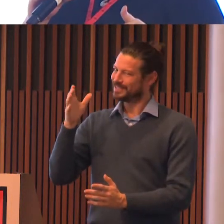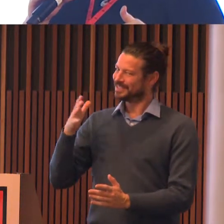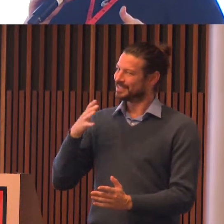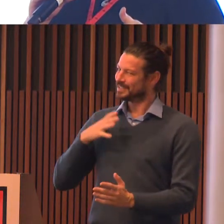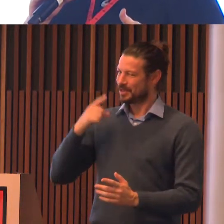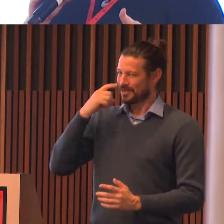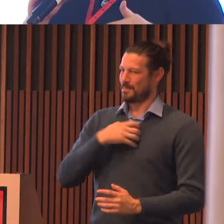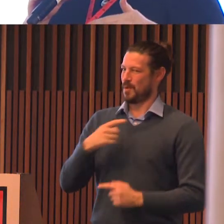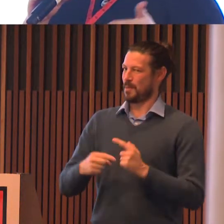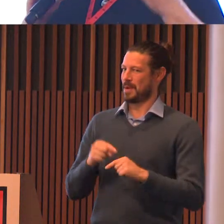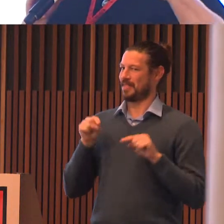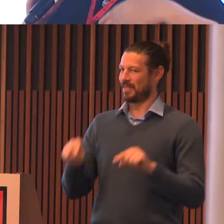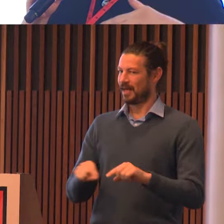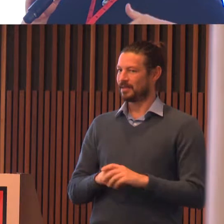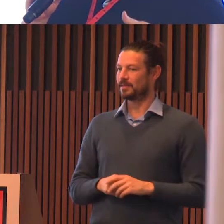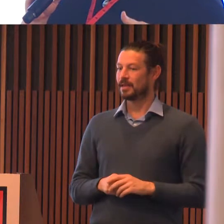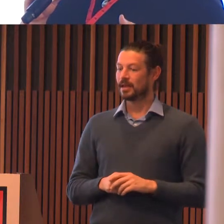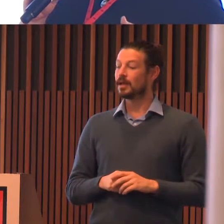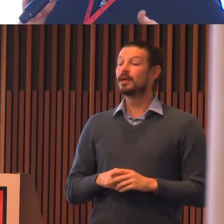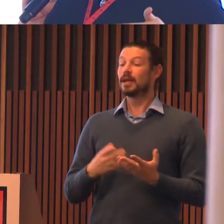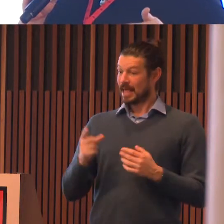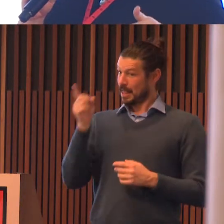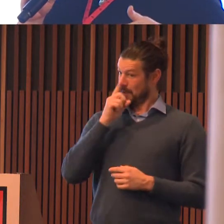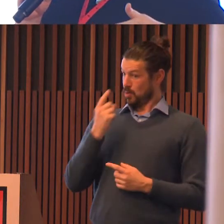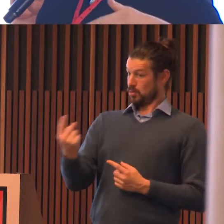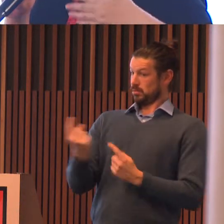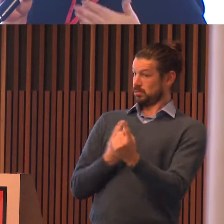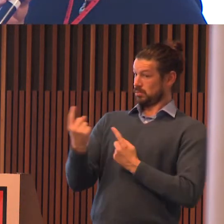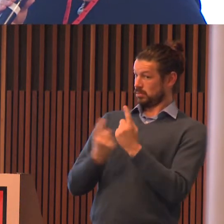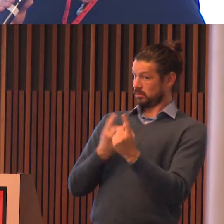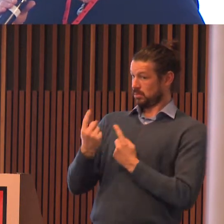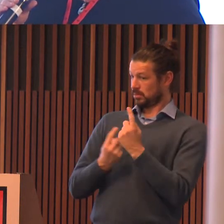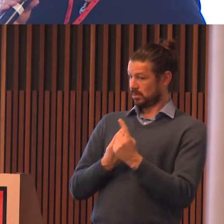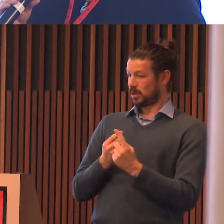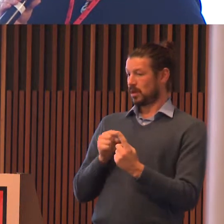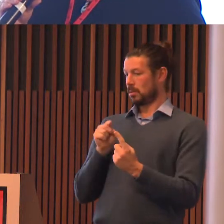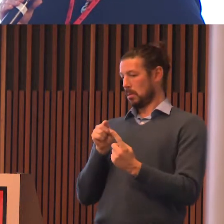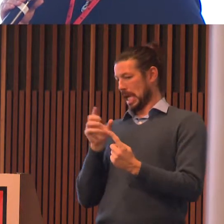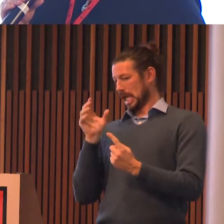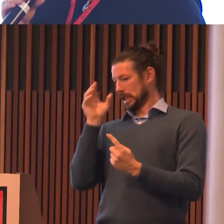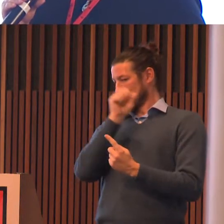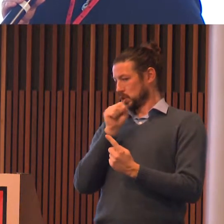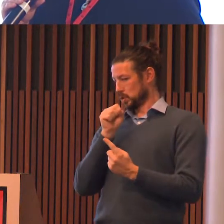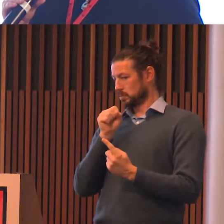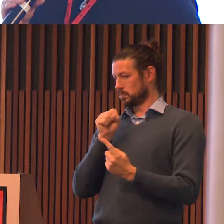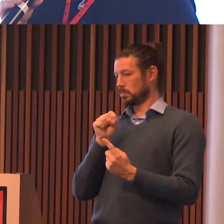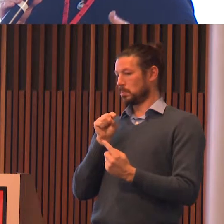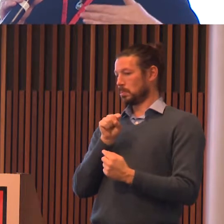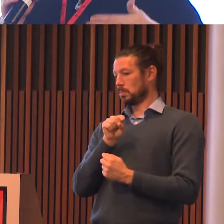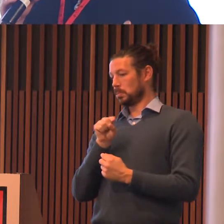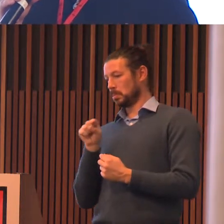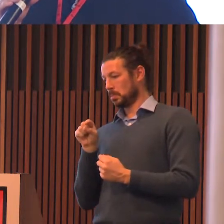about advocacy, because the people who are coming to us are, I assume, people that are